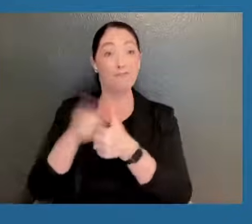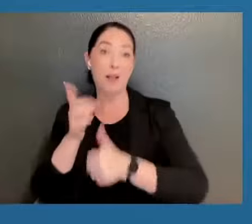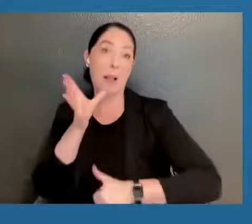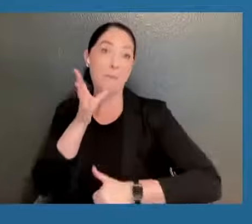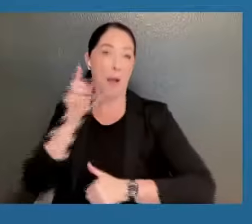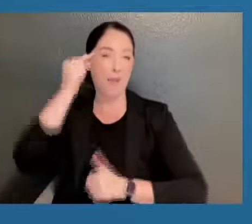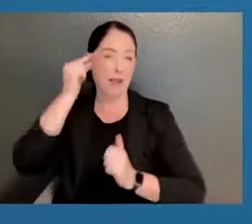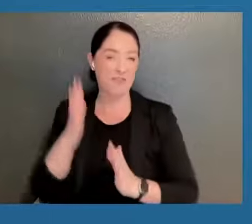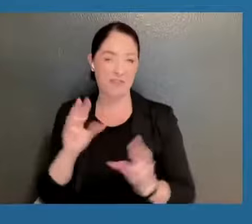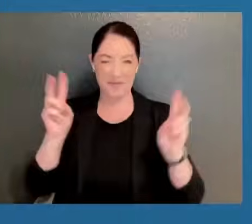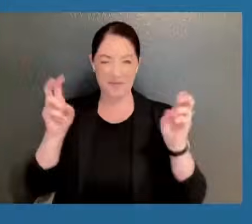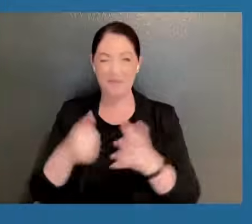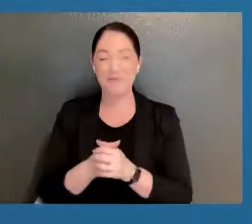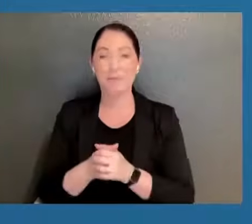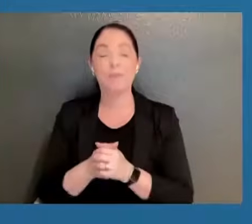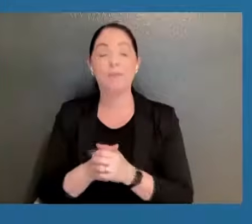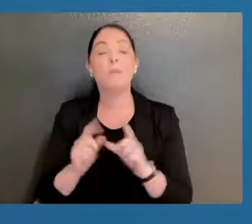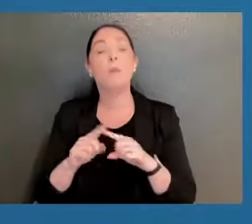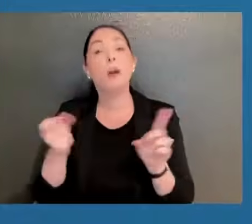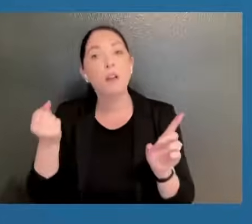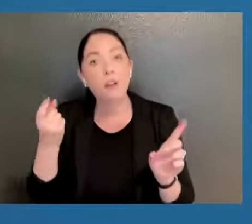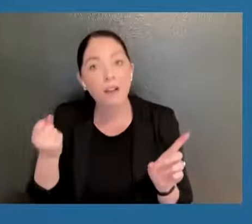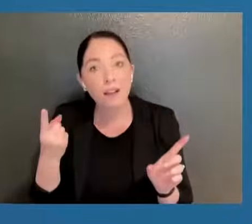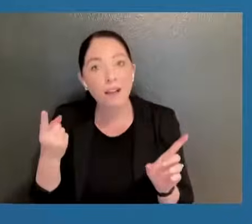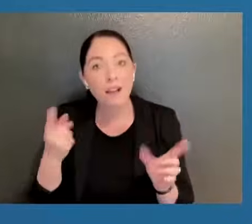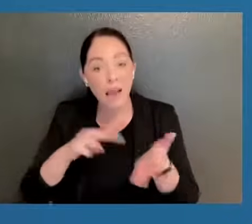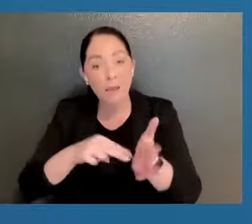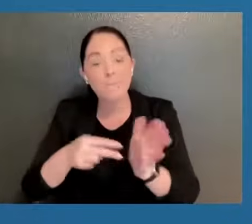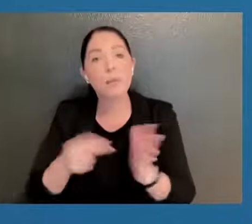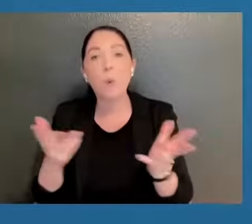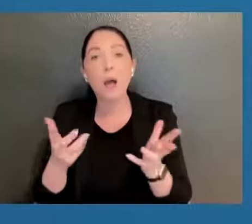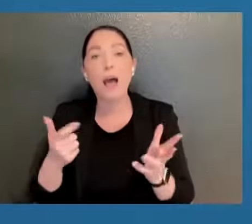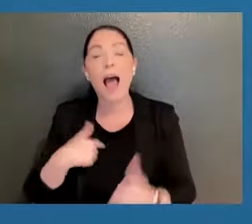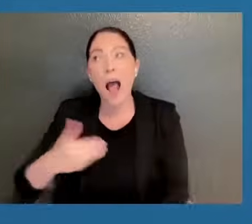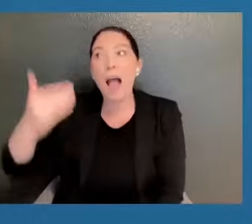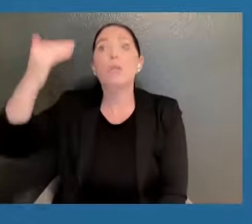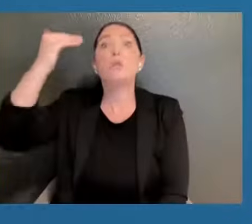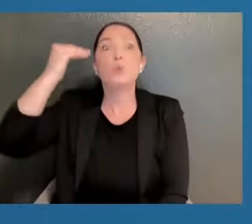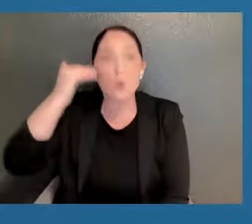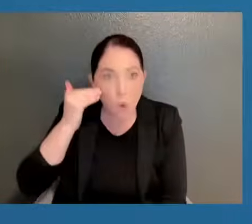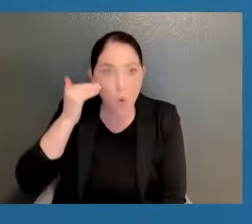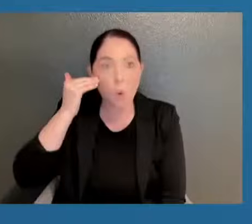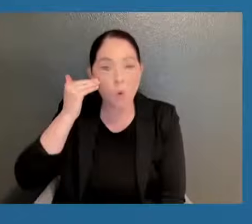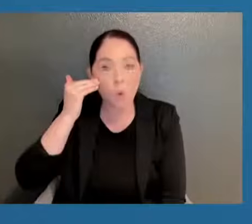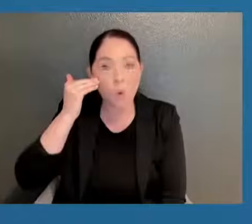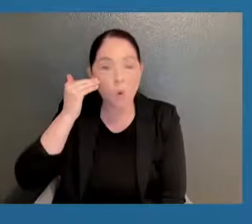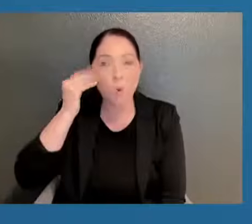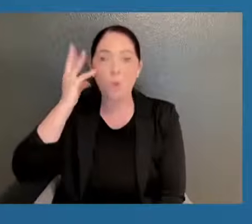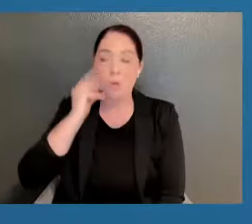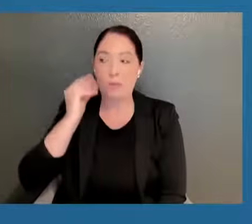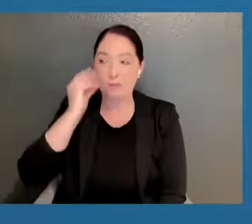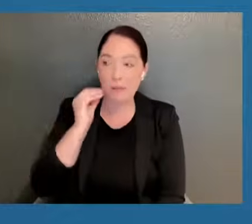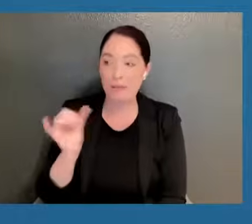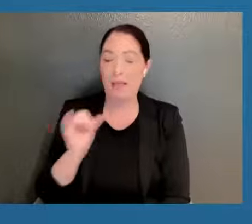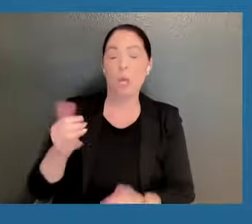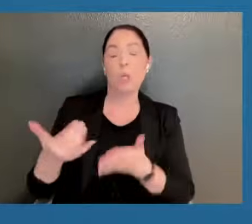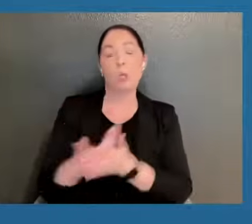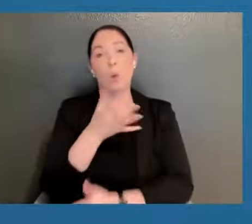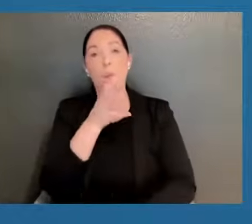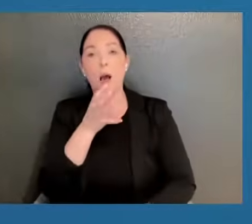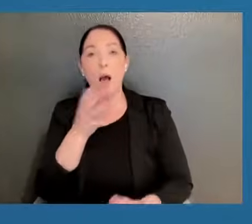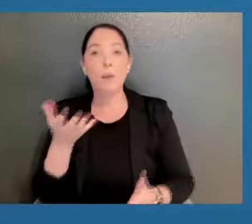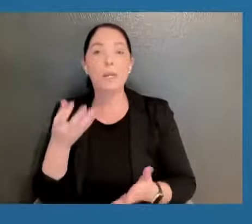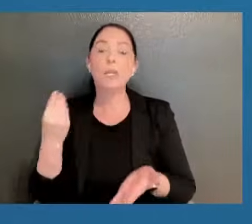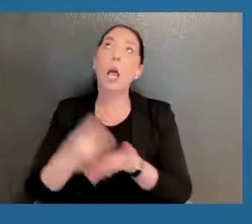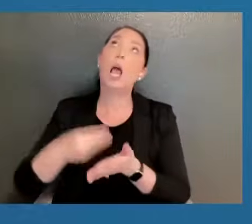But what that means is I know what it's like to be a new mom. I know how expensive it is. You literally buy the clothes